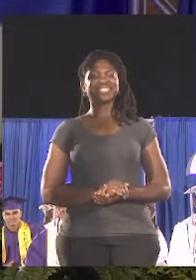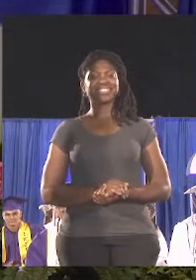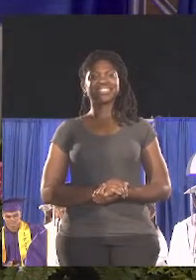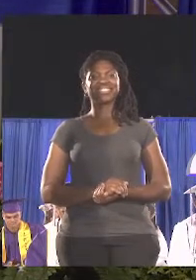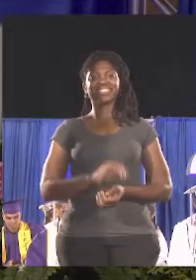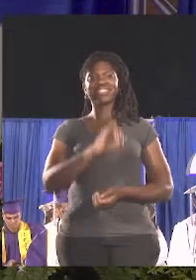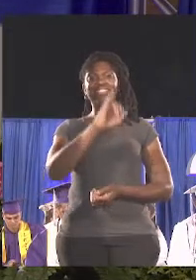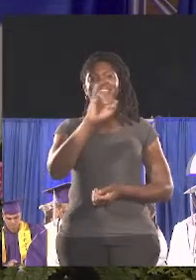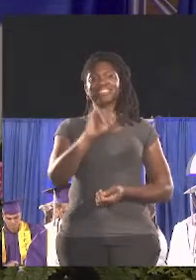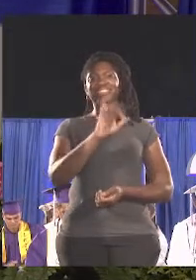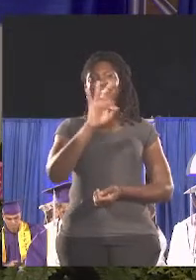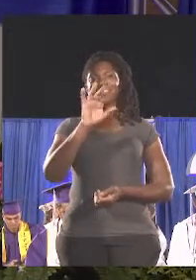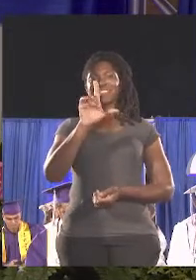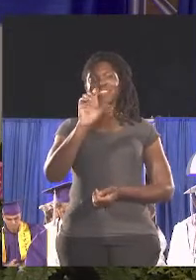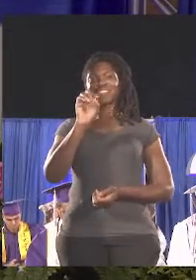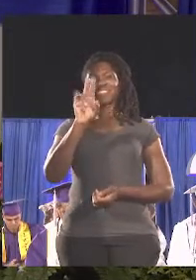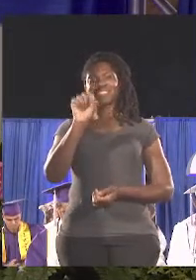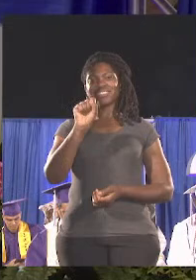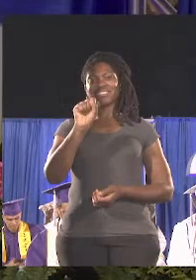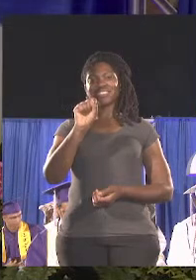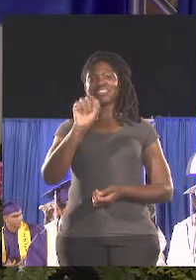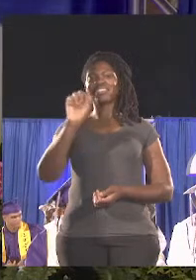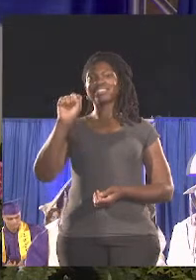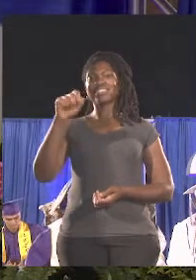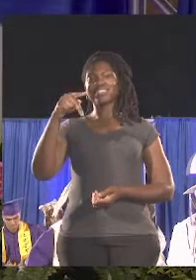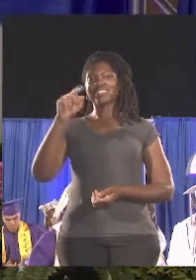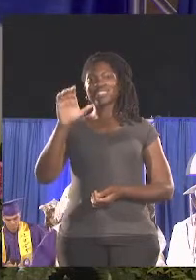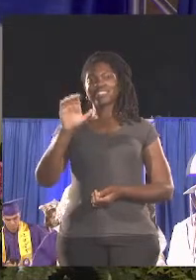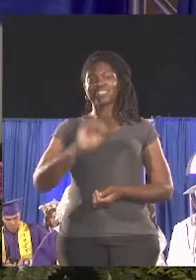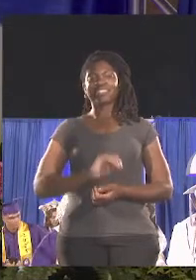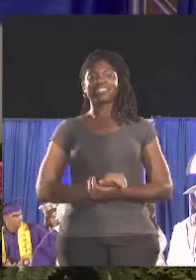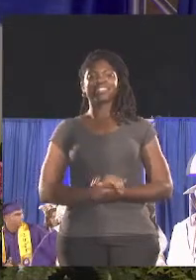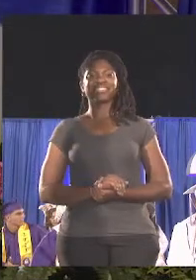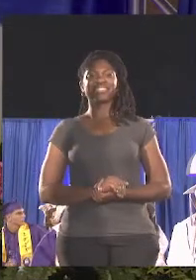Jacob J. Flores, St. Phillips College.